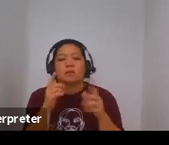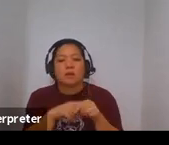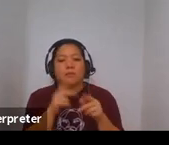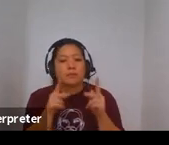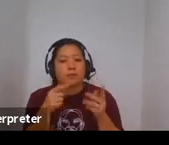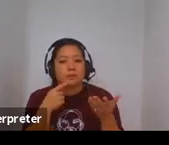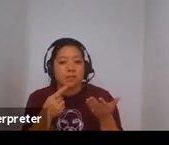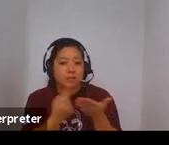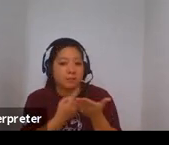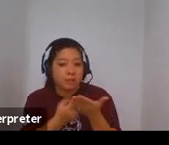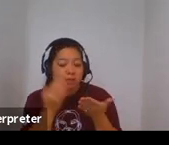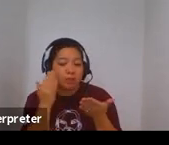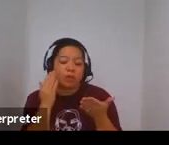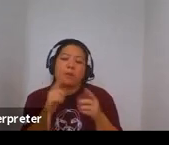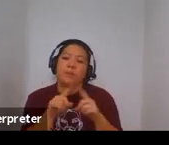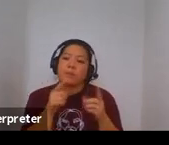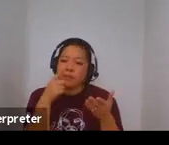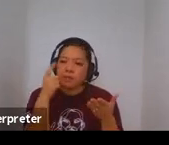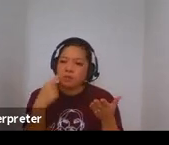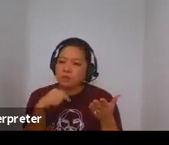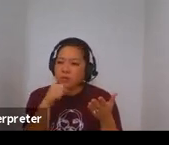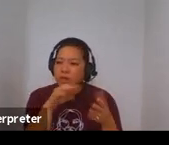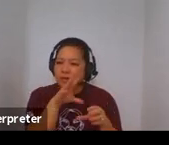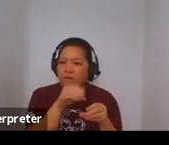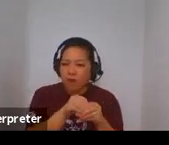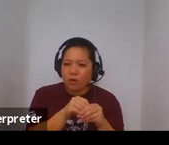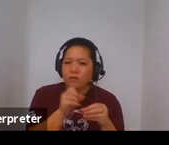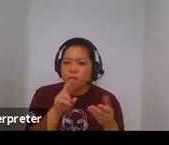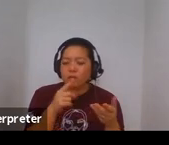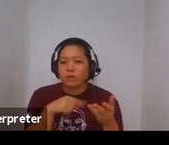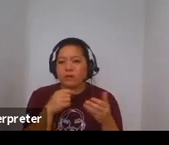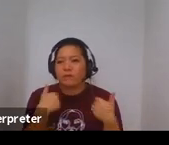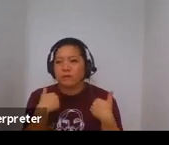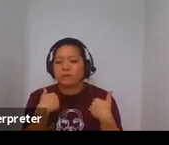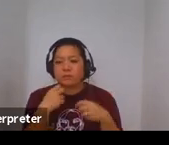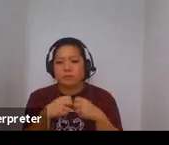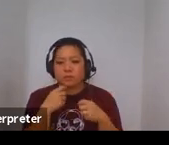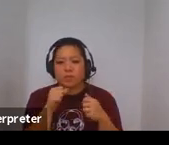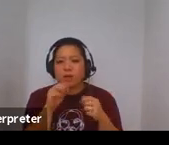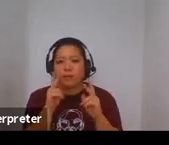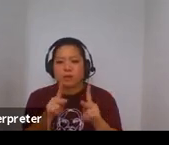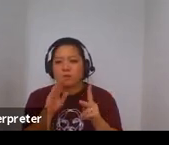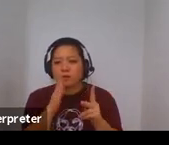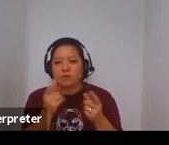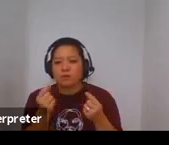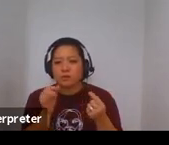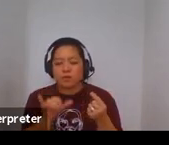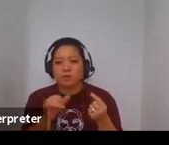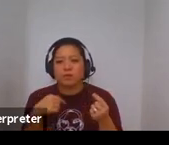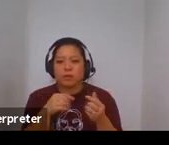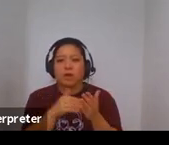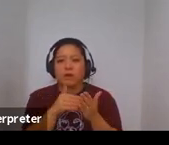might say something, but because we don't want to get involved, or it's just too complicated, or that person would never do that, we